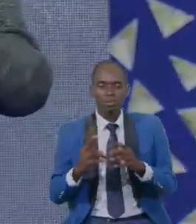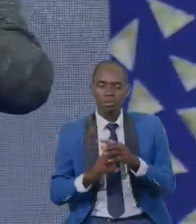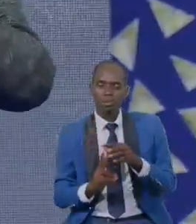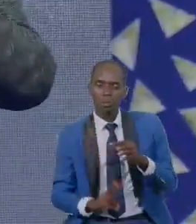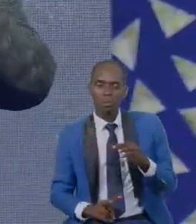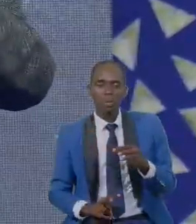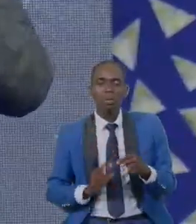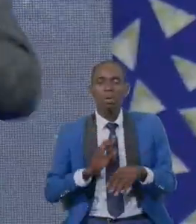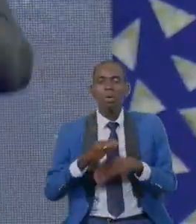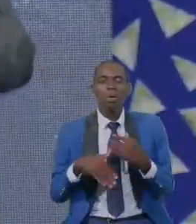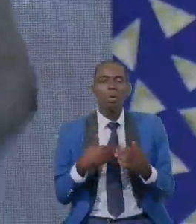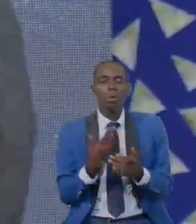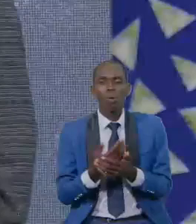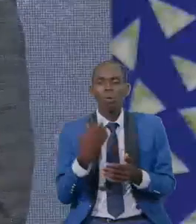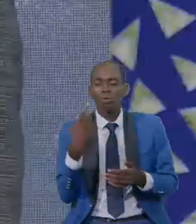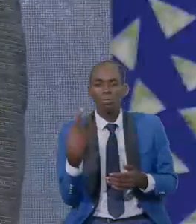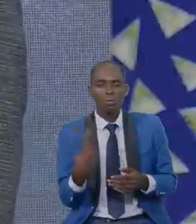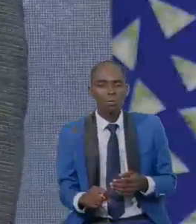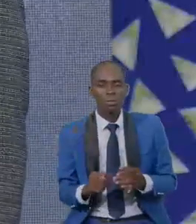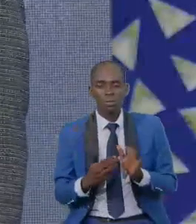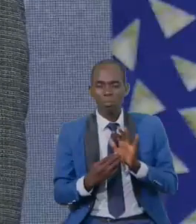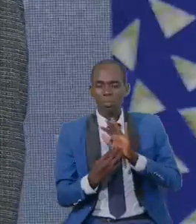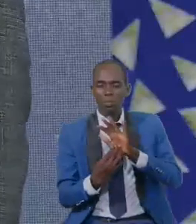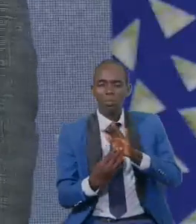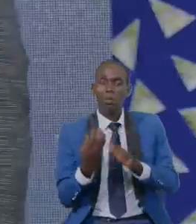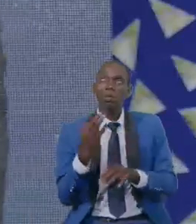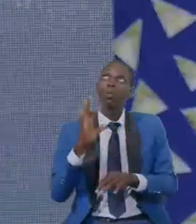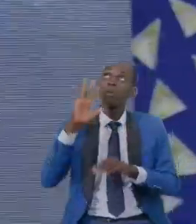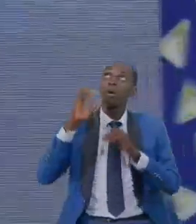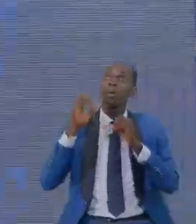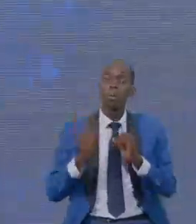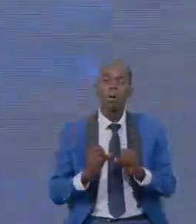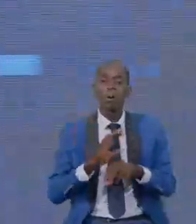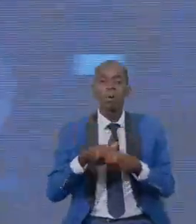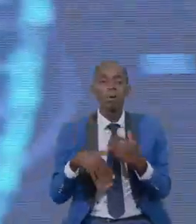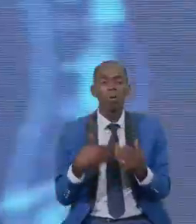the manifestation of his power gone.